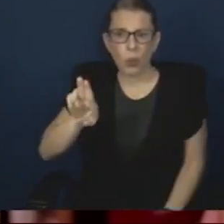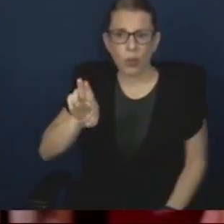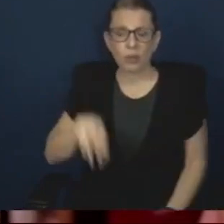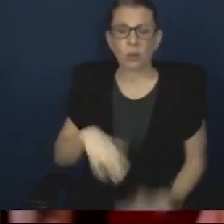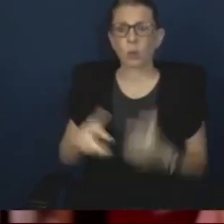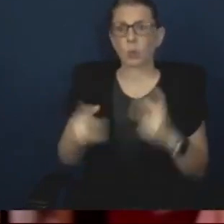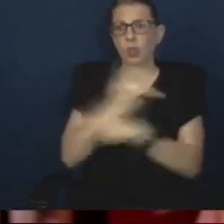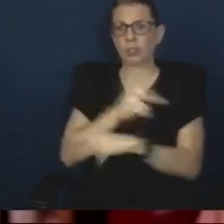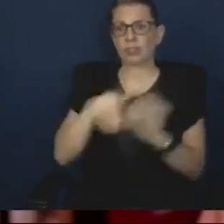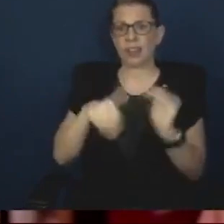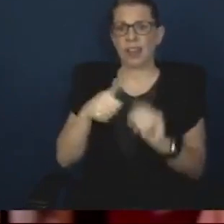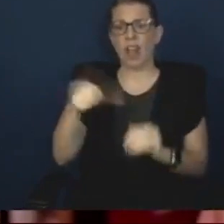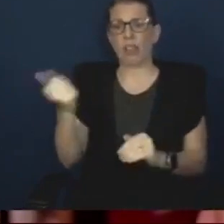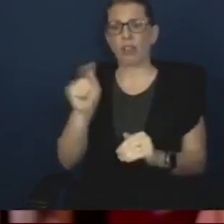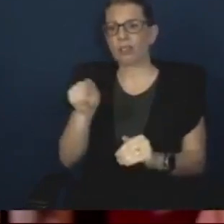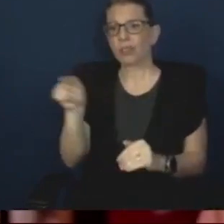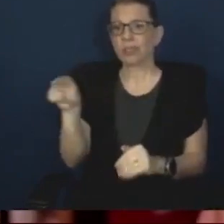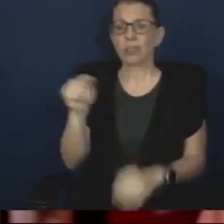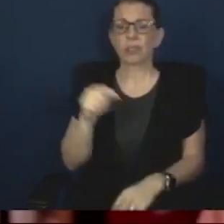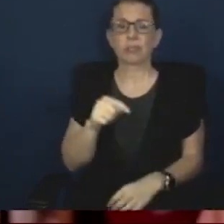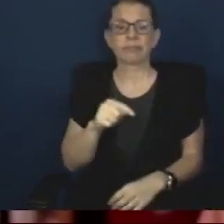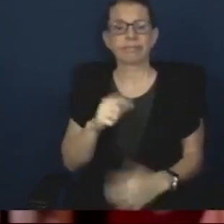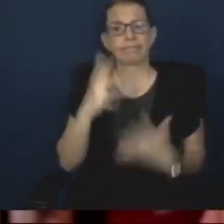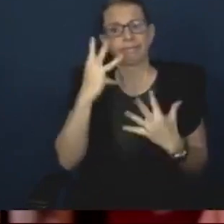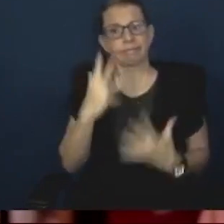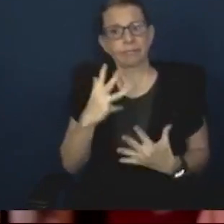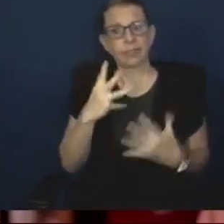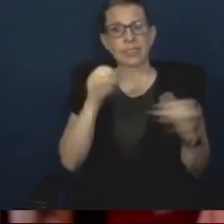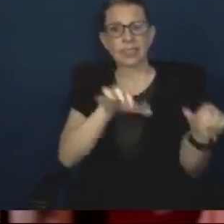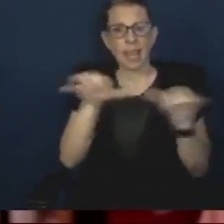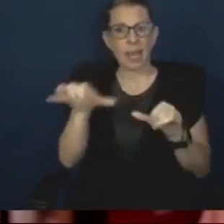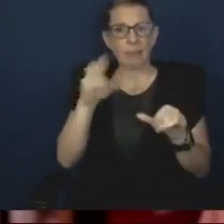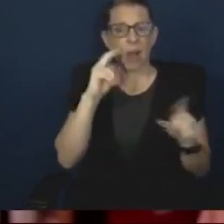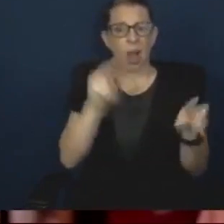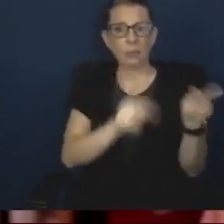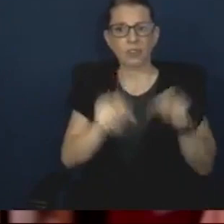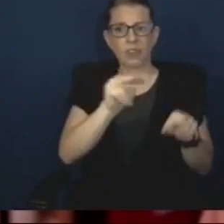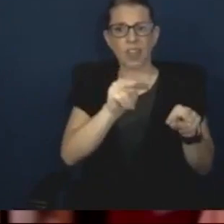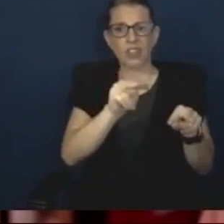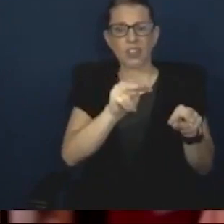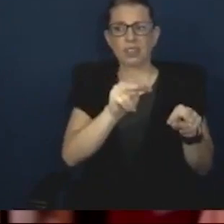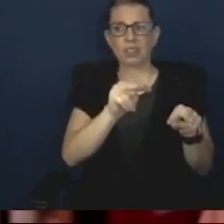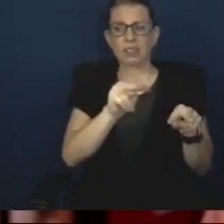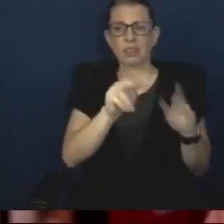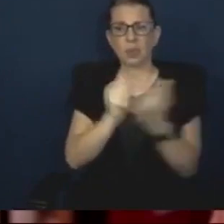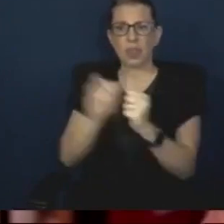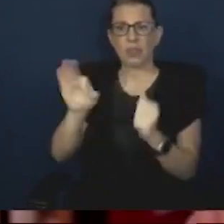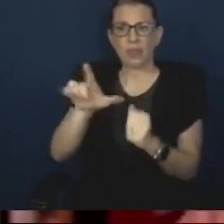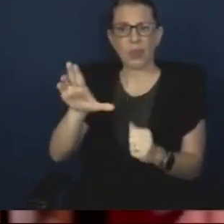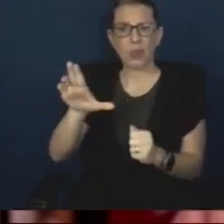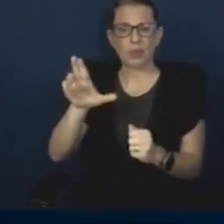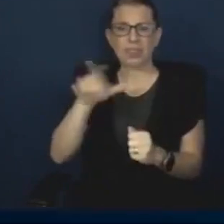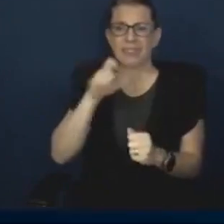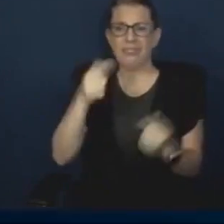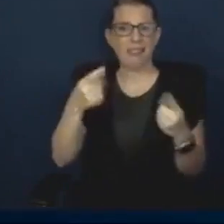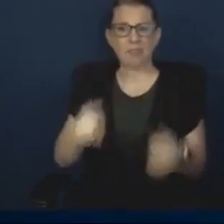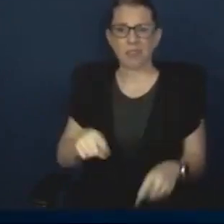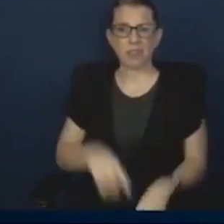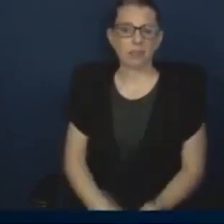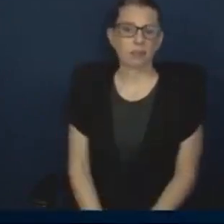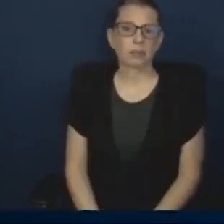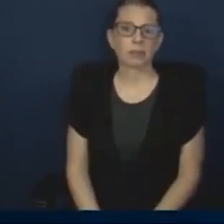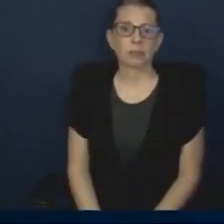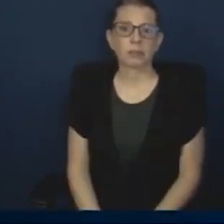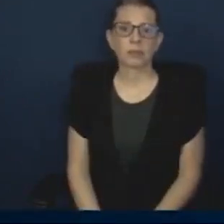same observation to SARS-CoV-2 as we do every year with influenza virus. Yeah, but I'm sorry, go